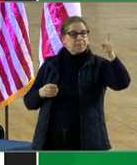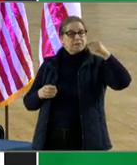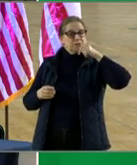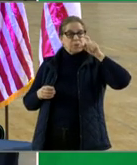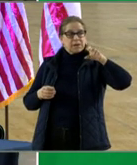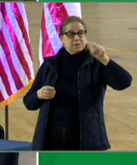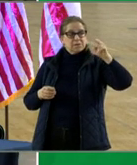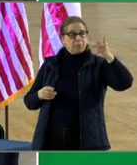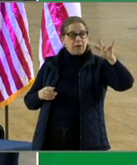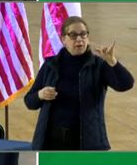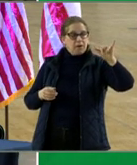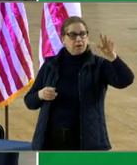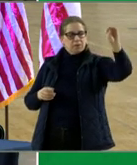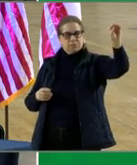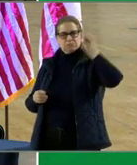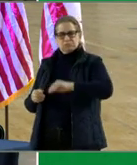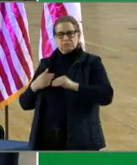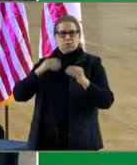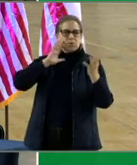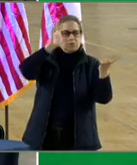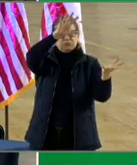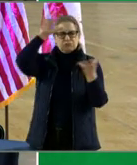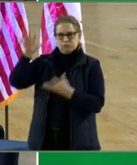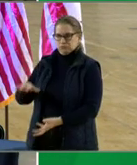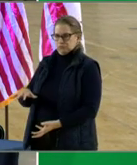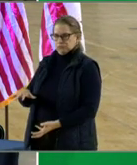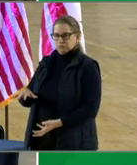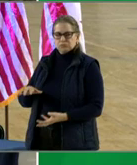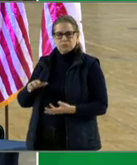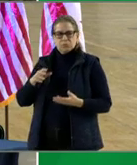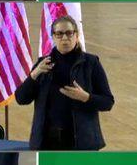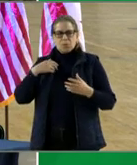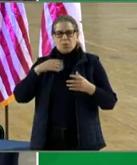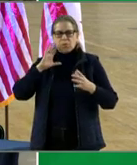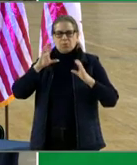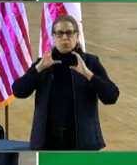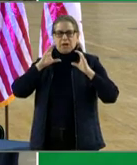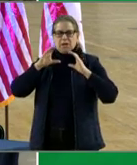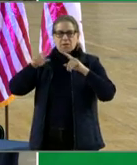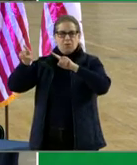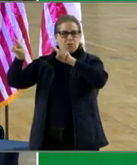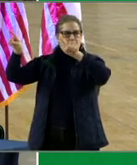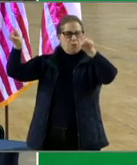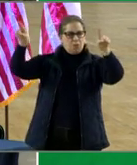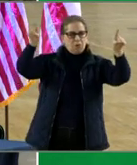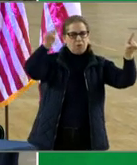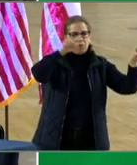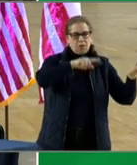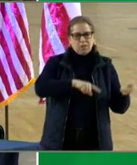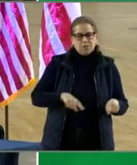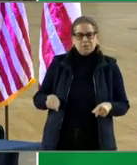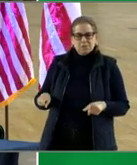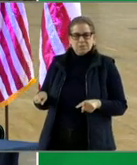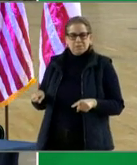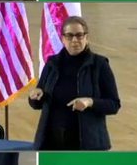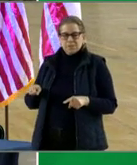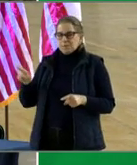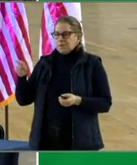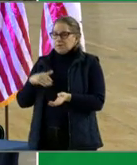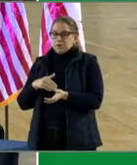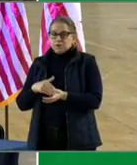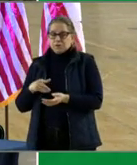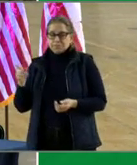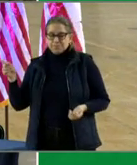the forefront. The other piece that I'll add is that in the organizational chart, Director